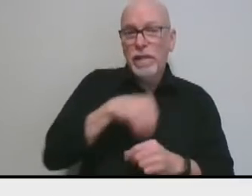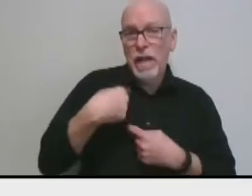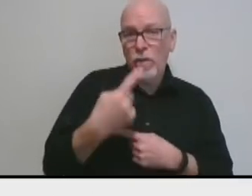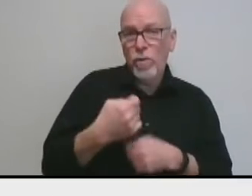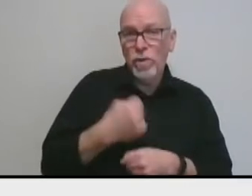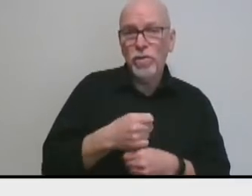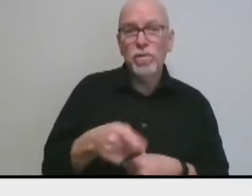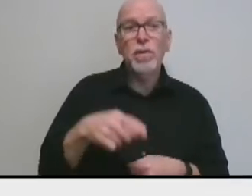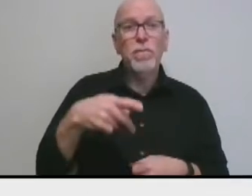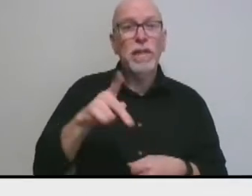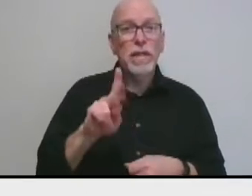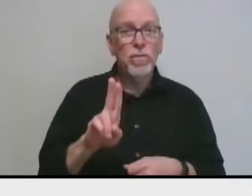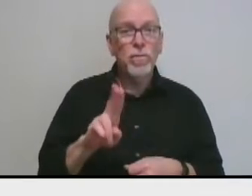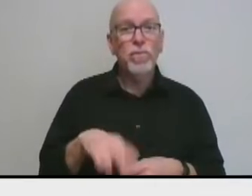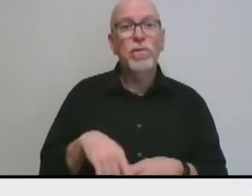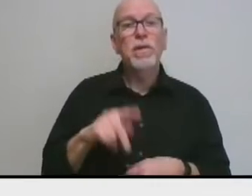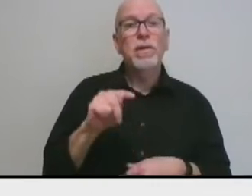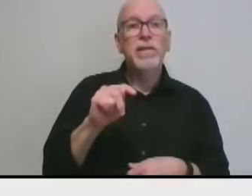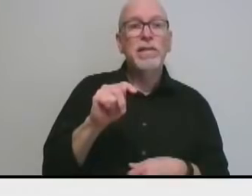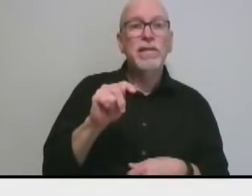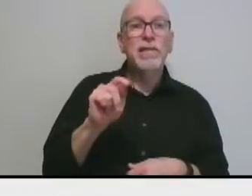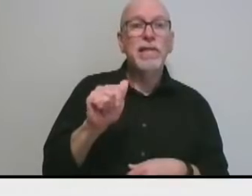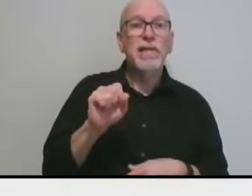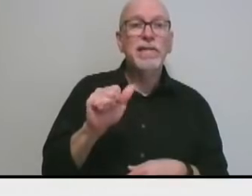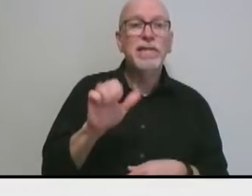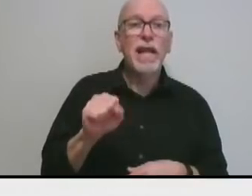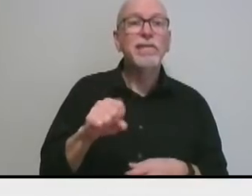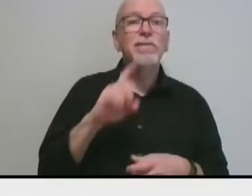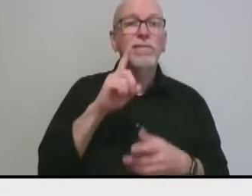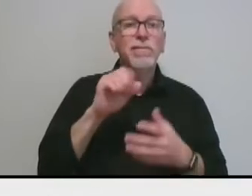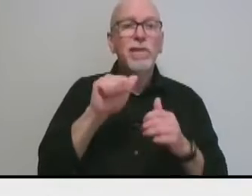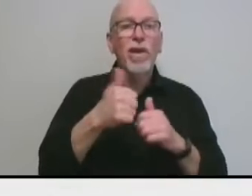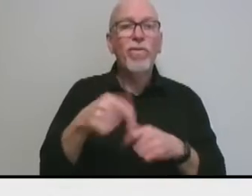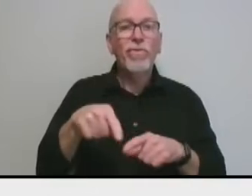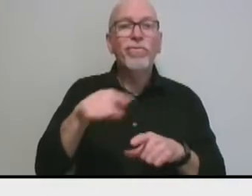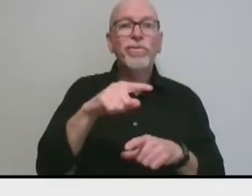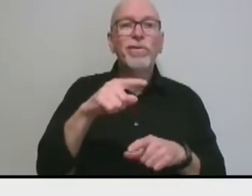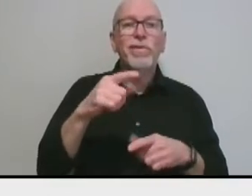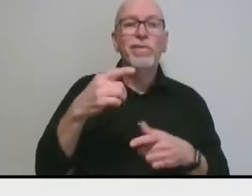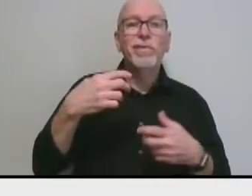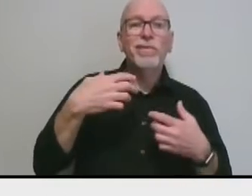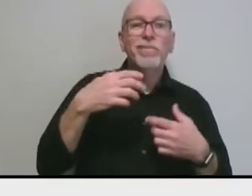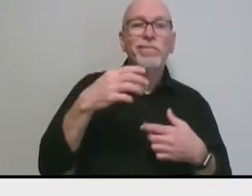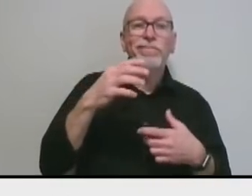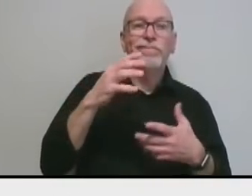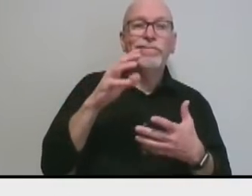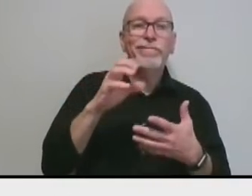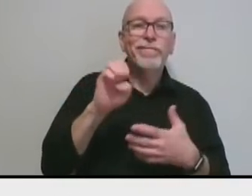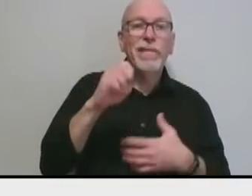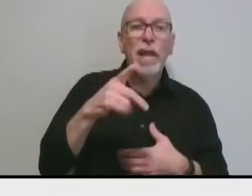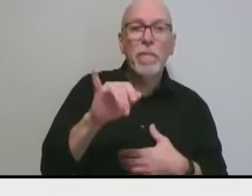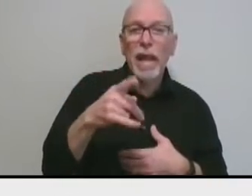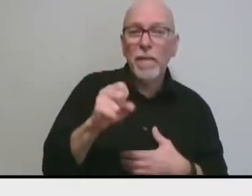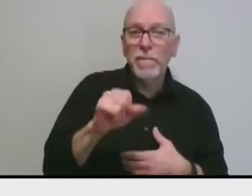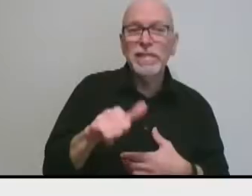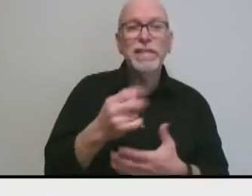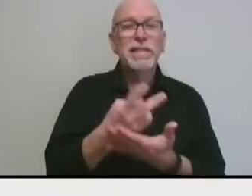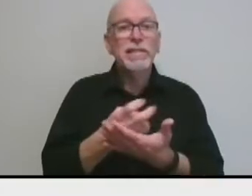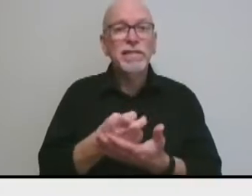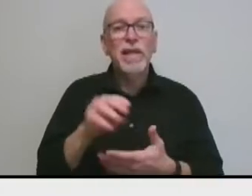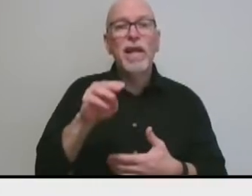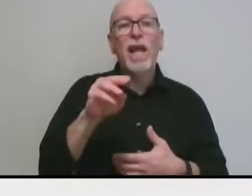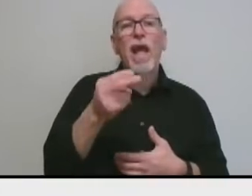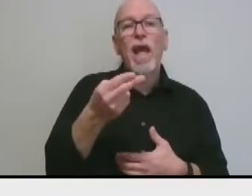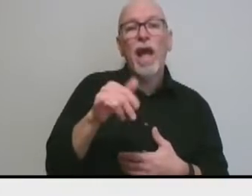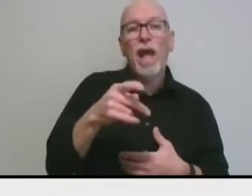PKU, Tay-Sachs, and other rare inherited metabolic disorders, epilepsy with continuing seizures, hydrocephaly, microcephaly, and